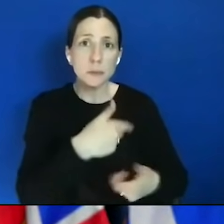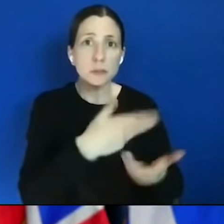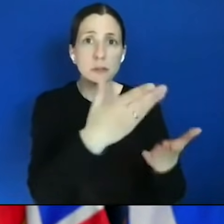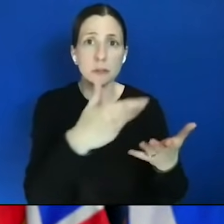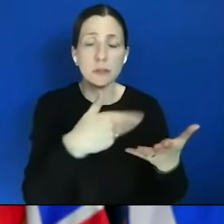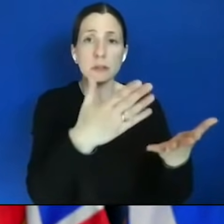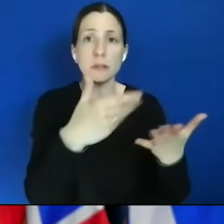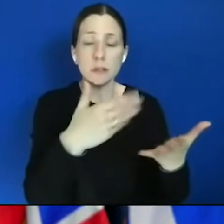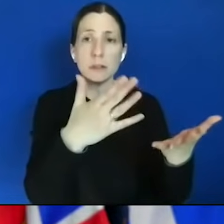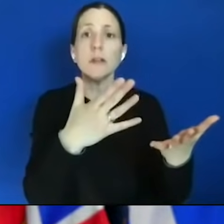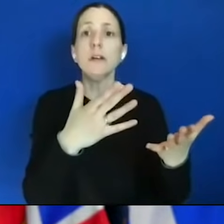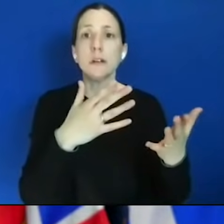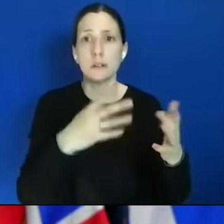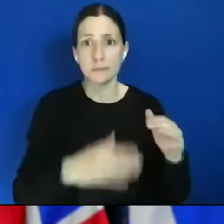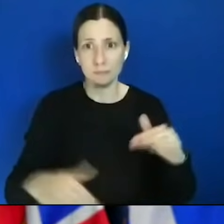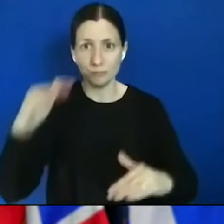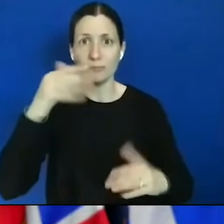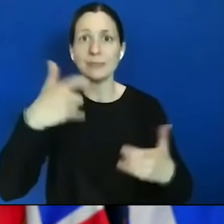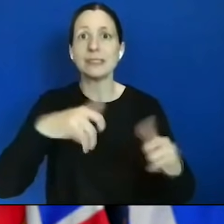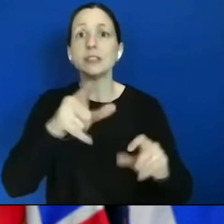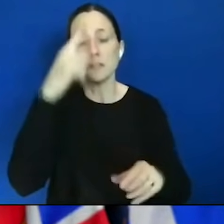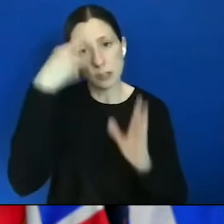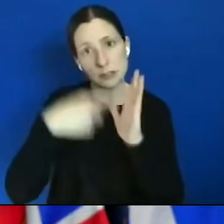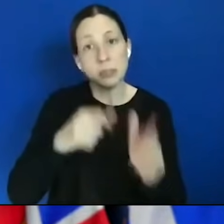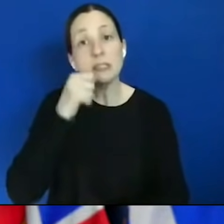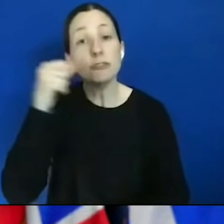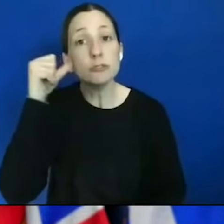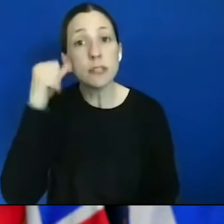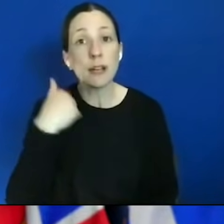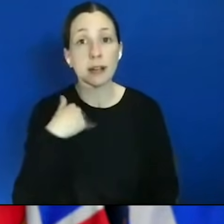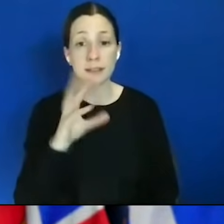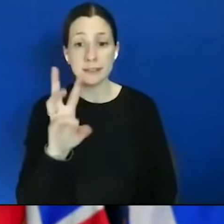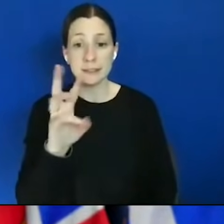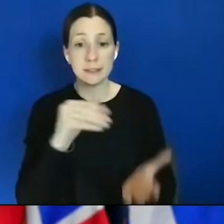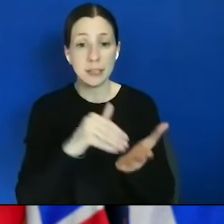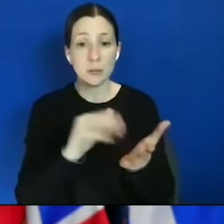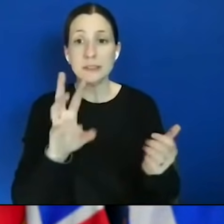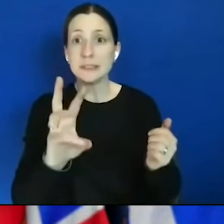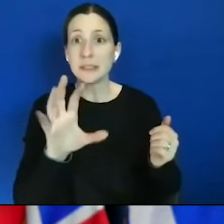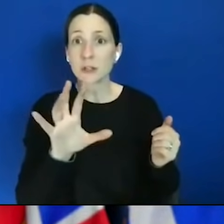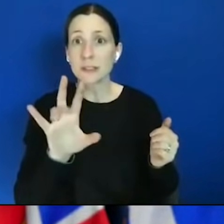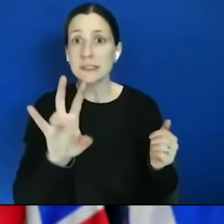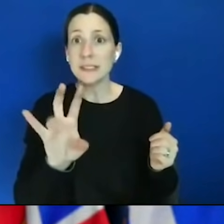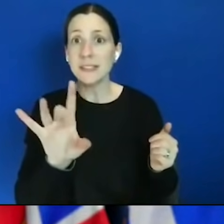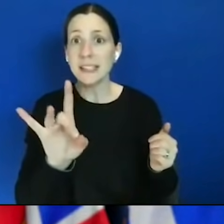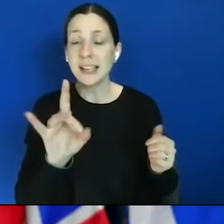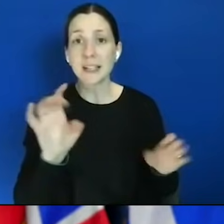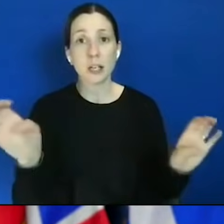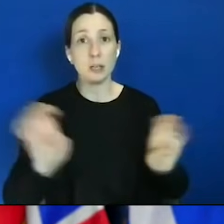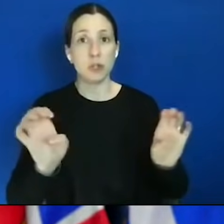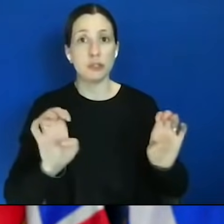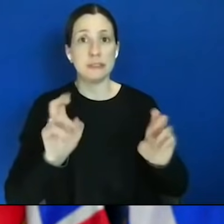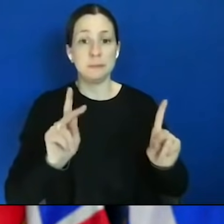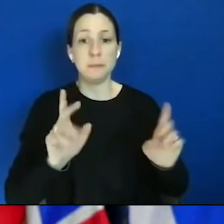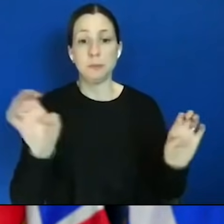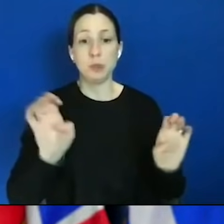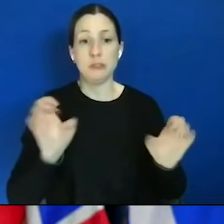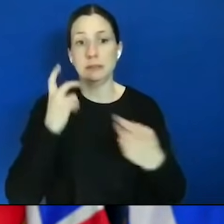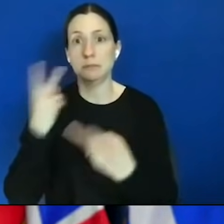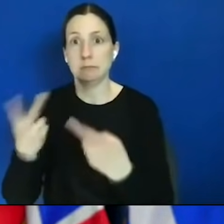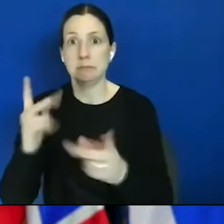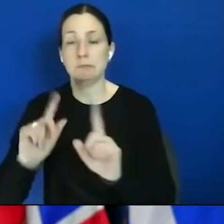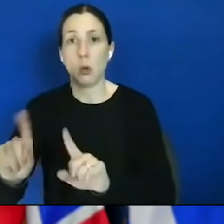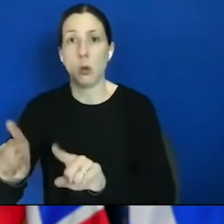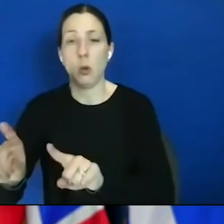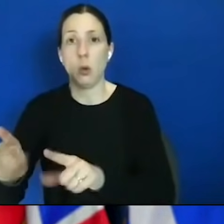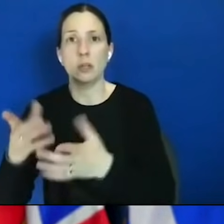hospitalizations in our healthcare system, such that yesterday, for example, we had 6,678 emergency room visits. In the